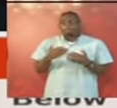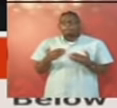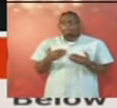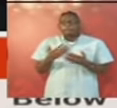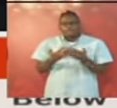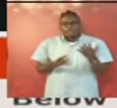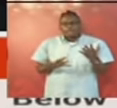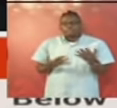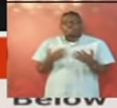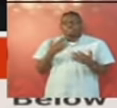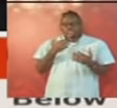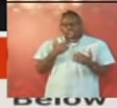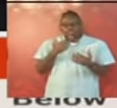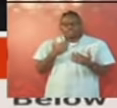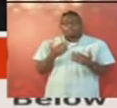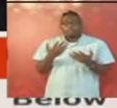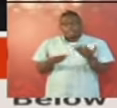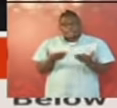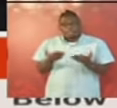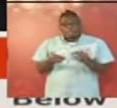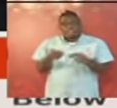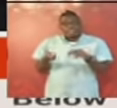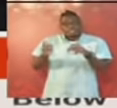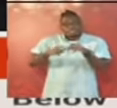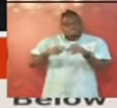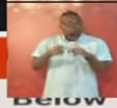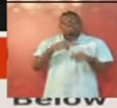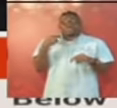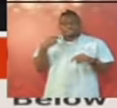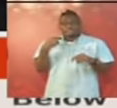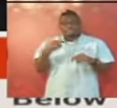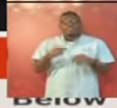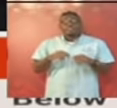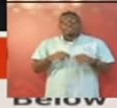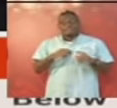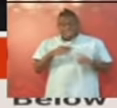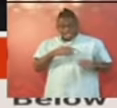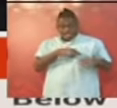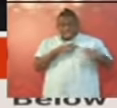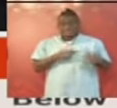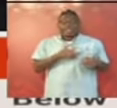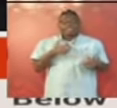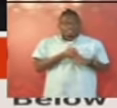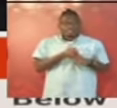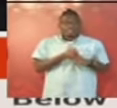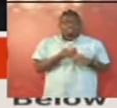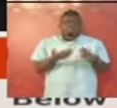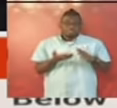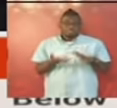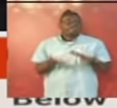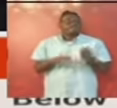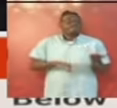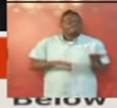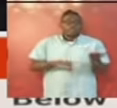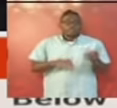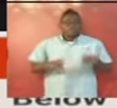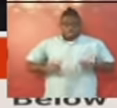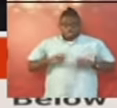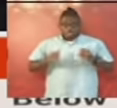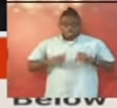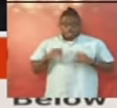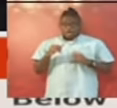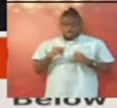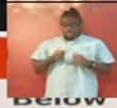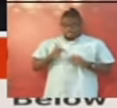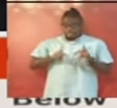risk for heart attacks, strokes, rhythm abnormalities, and even death. So a younger person with a longer life expectancy who is